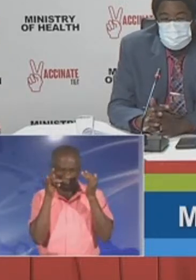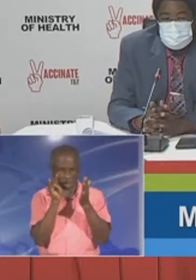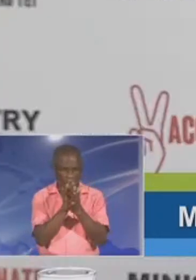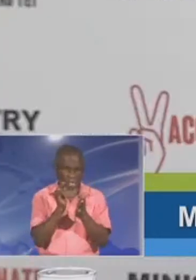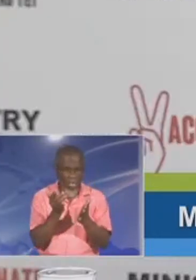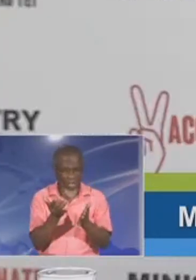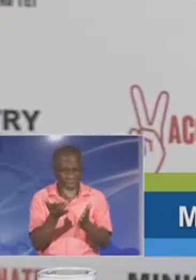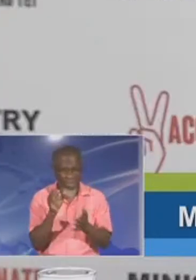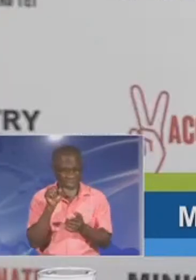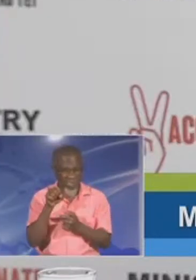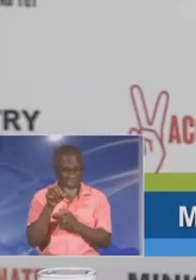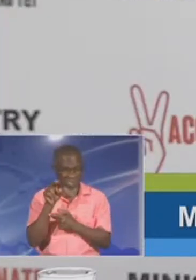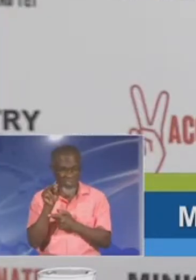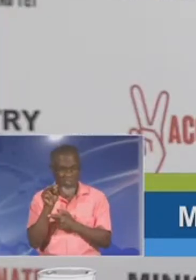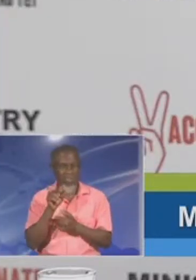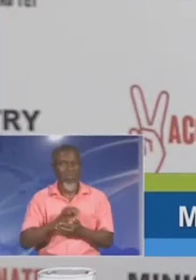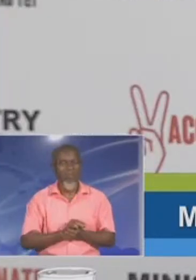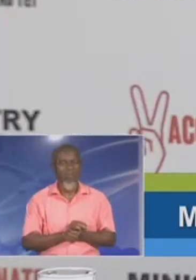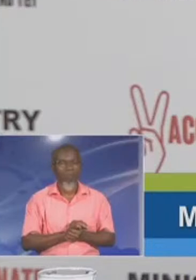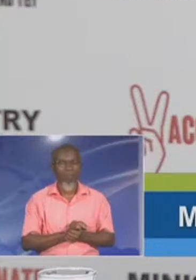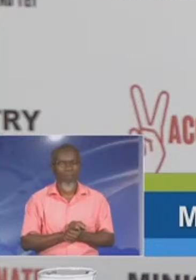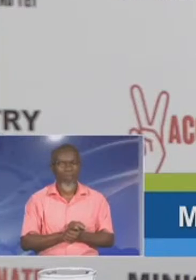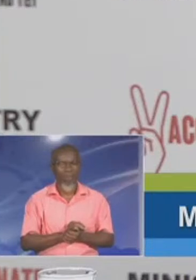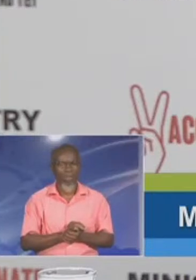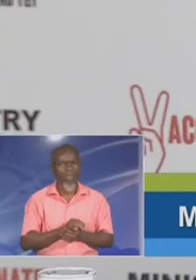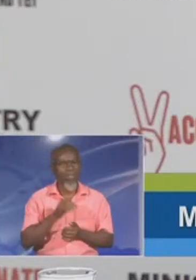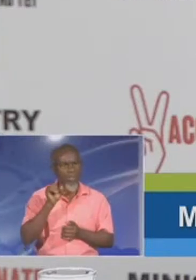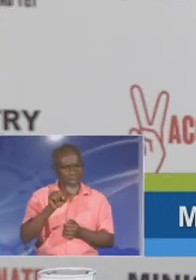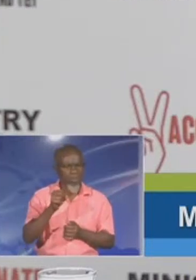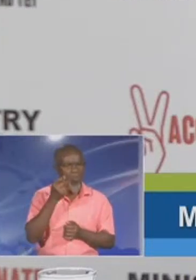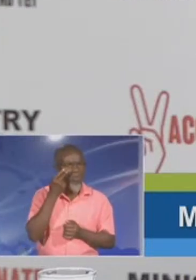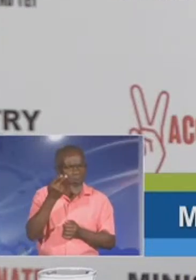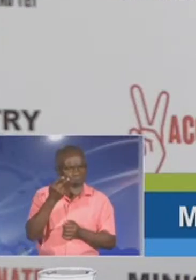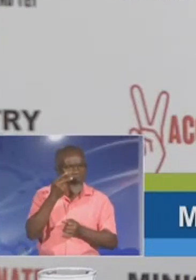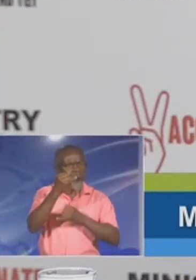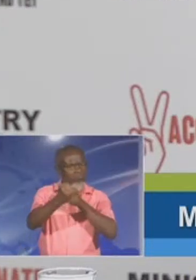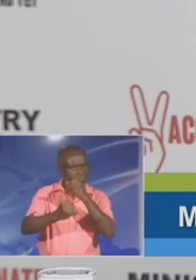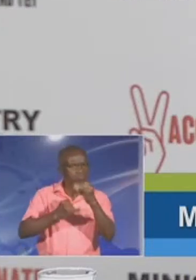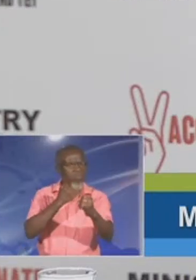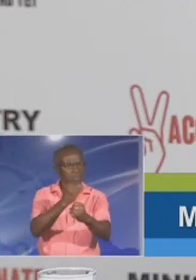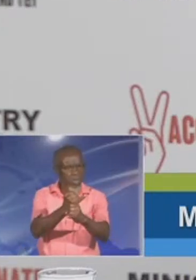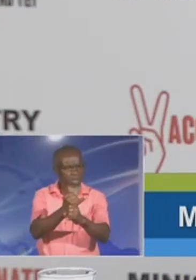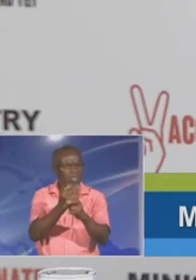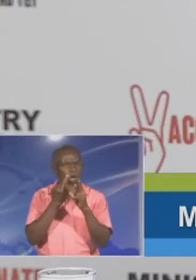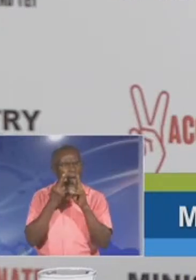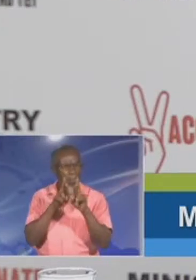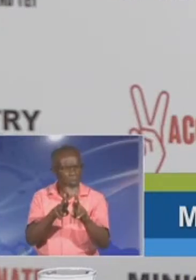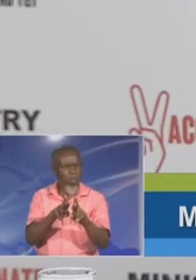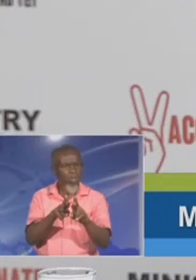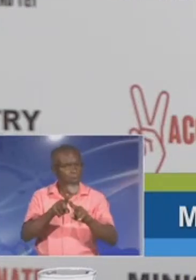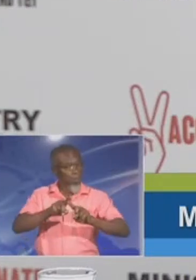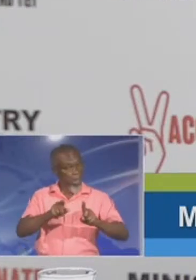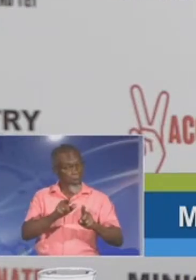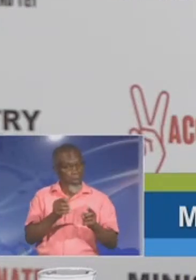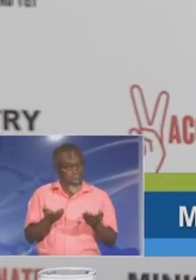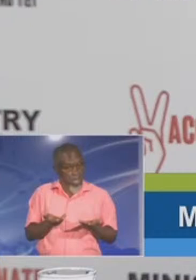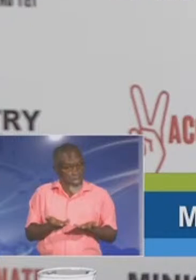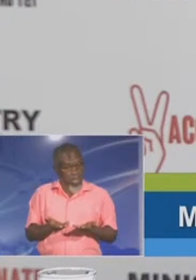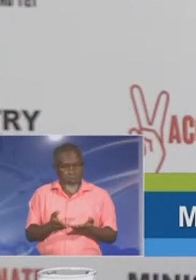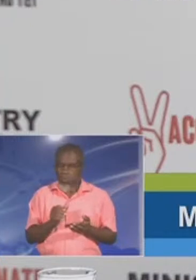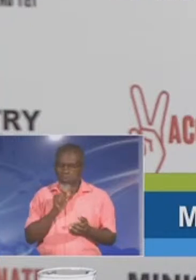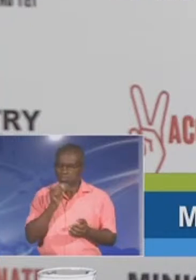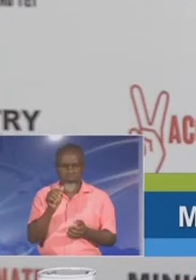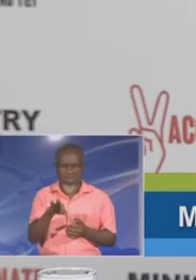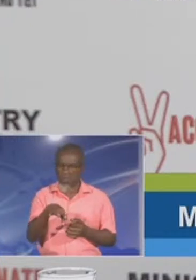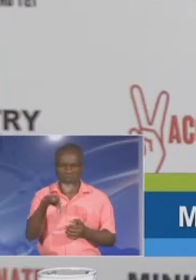again. Okay, thank you for that. Yes, we have seen the international reports. We have not detected any cases